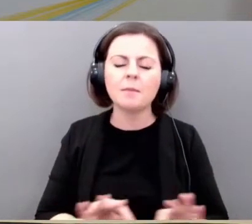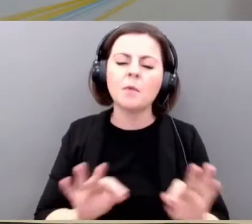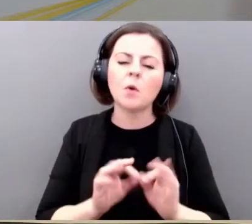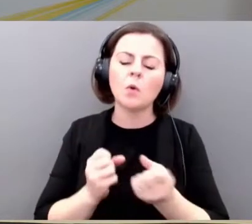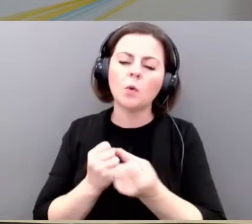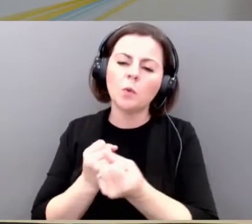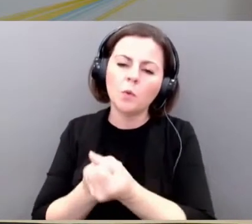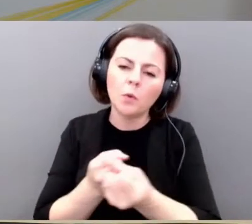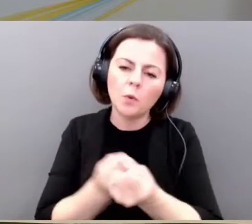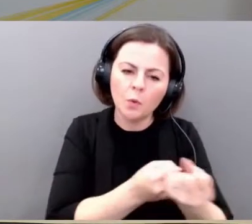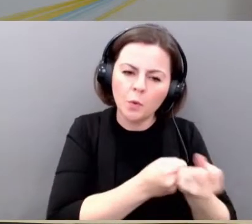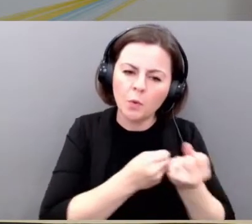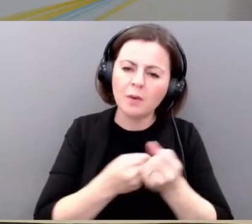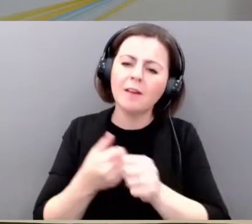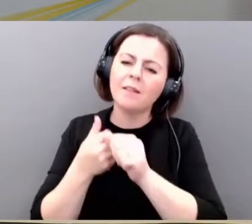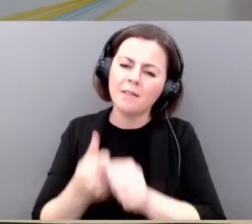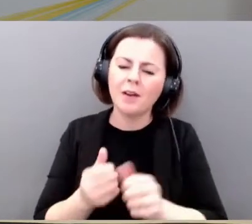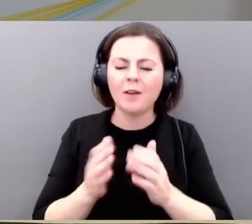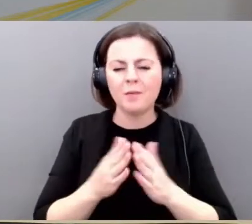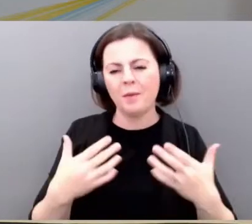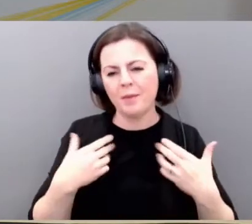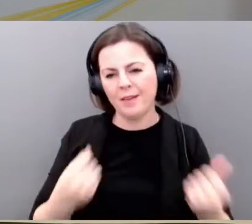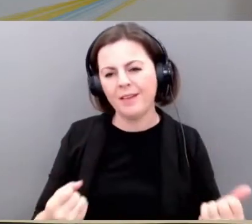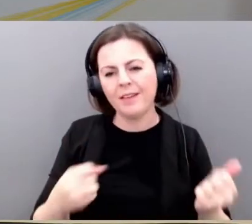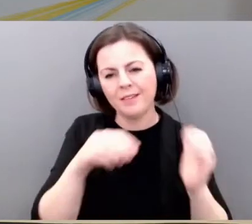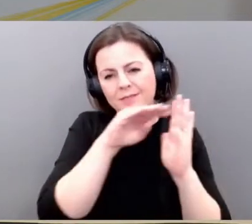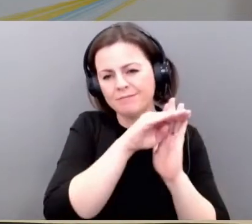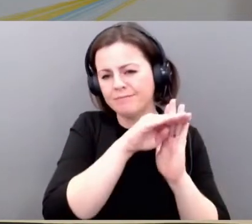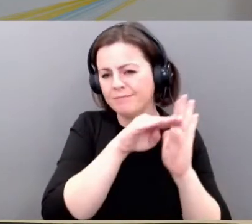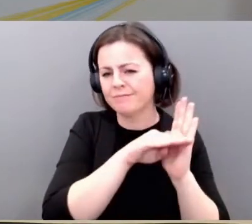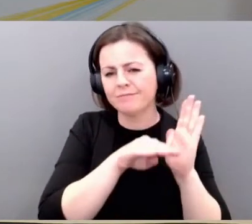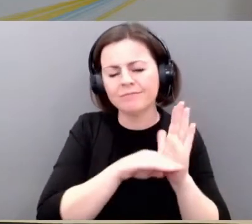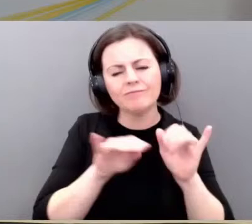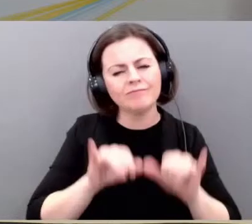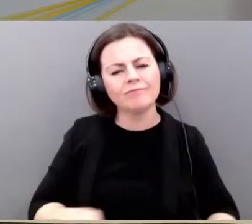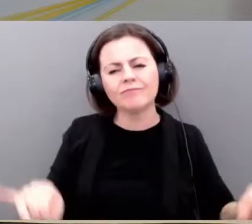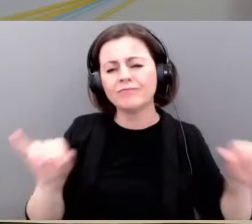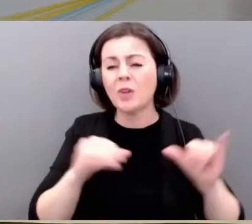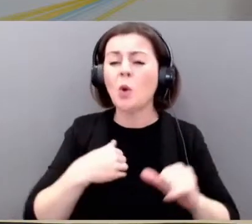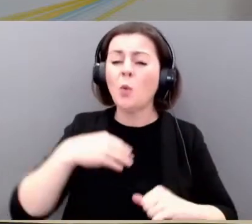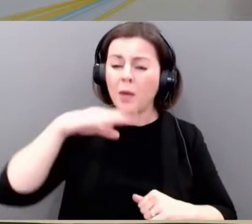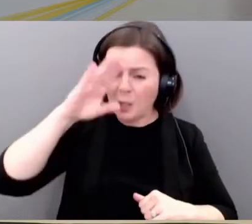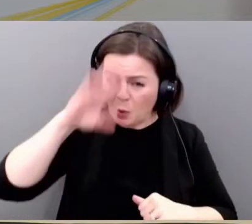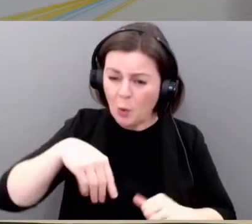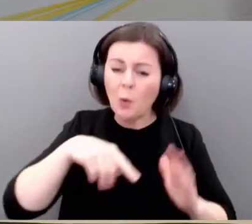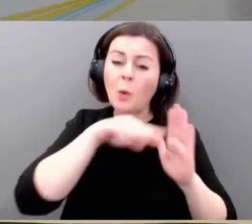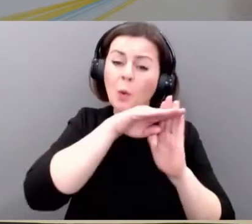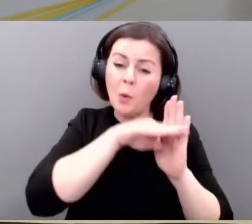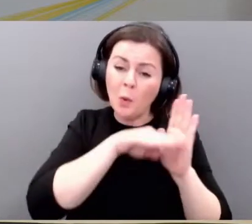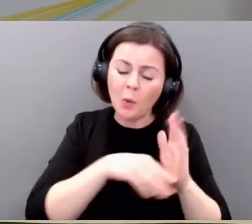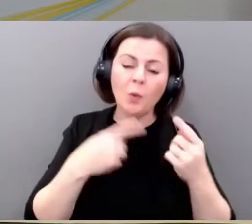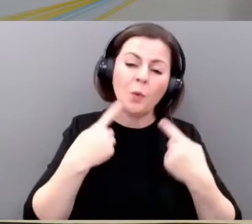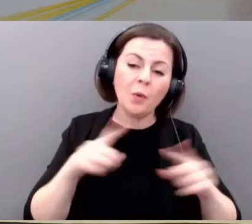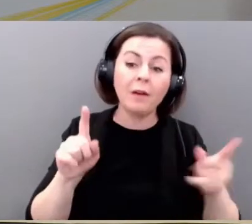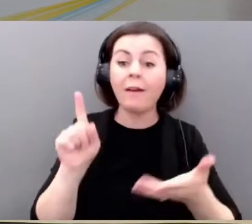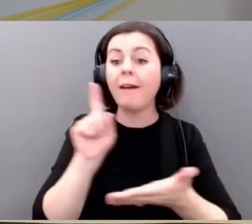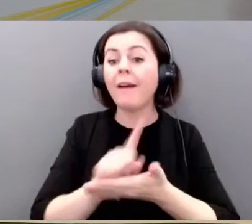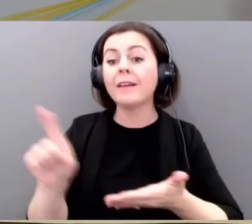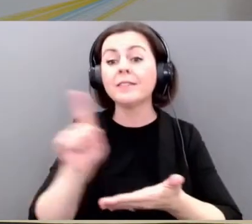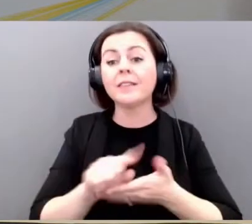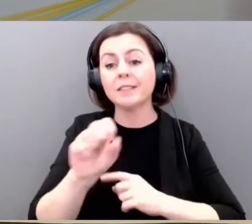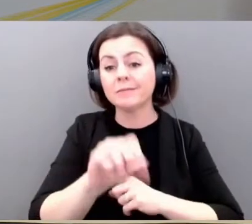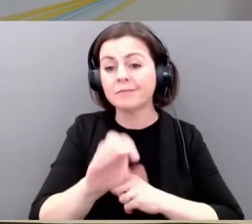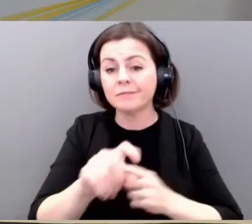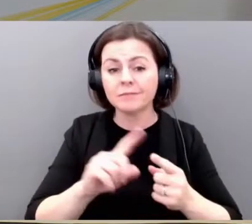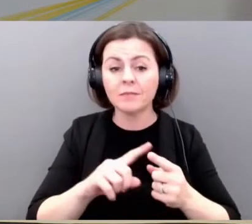the basic public health measures that we know are known to be effective against COVID-19. And we say them every week, but wearing a mask